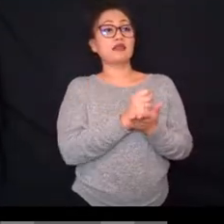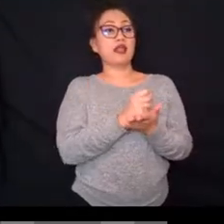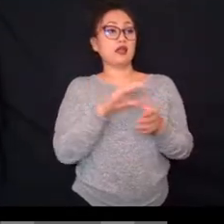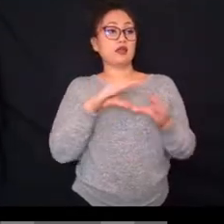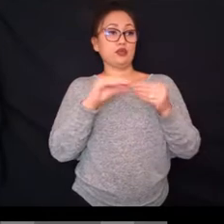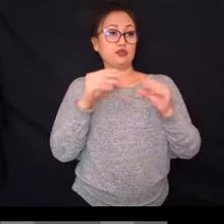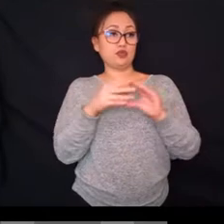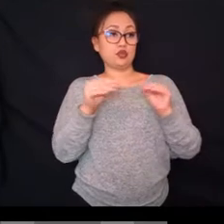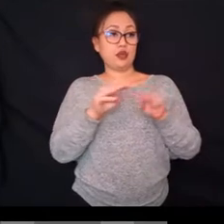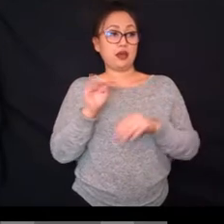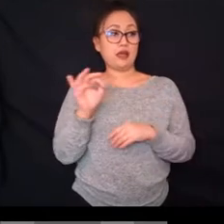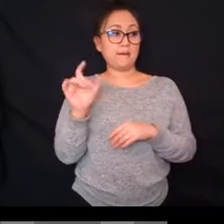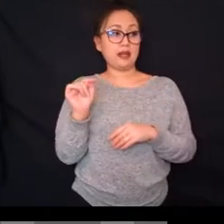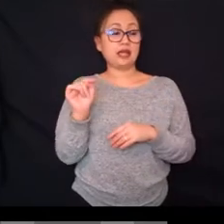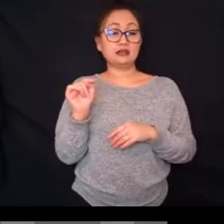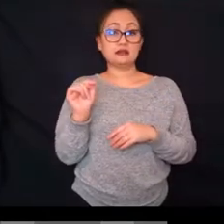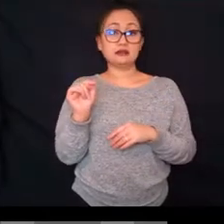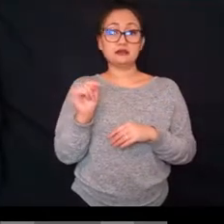and then back to your seat.